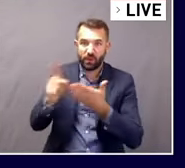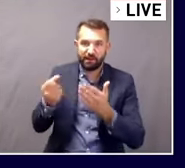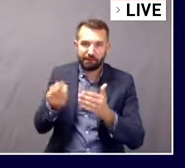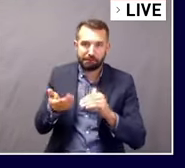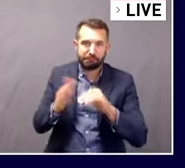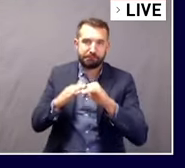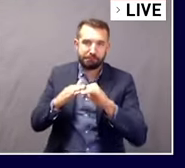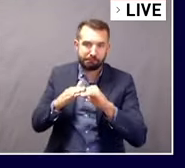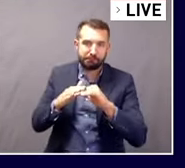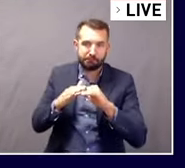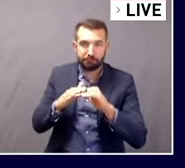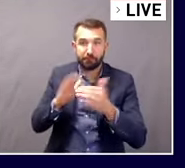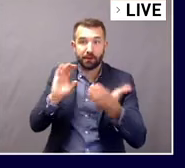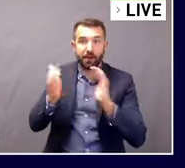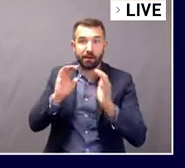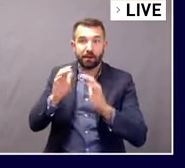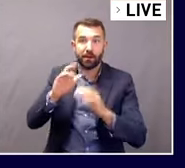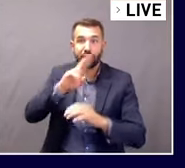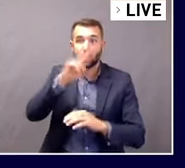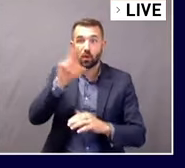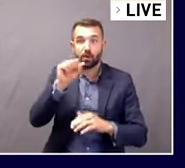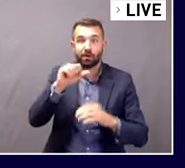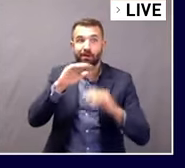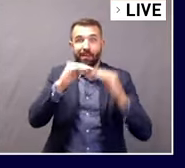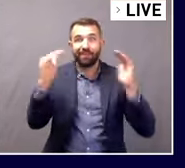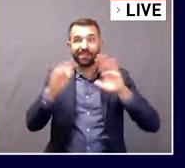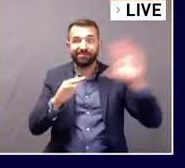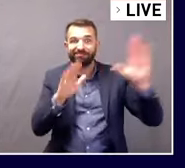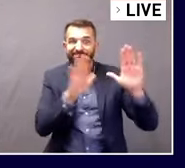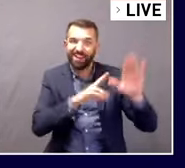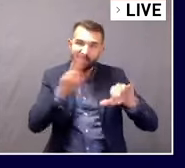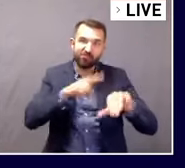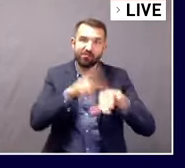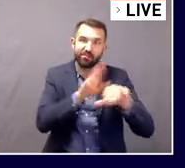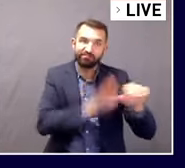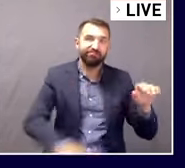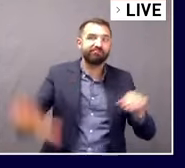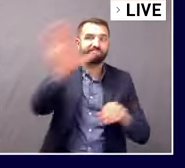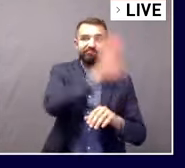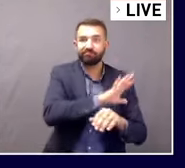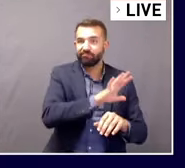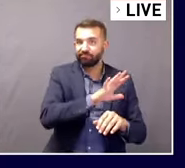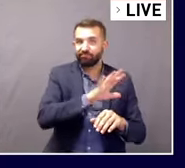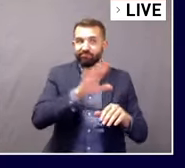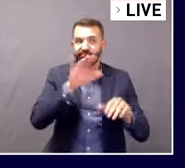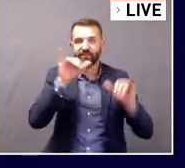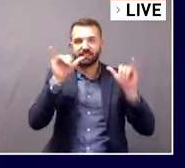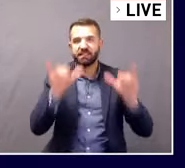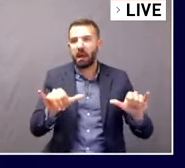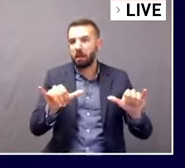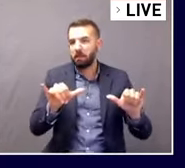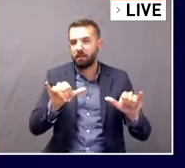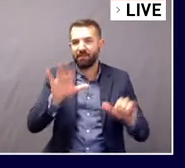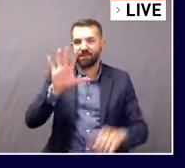national context, the positivity rate across the country right now remains at approximately 5%.